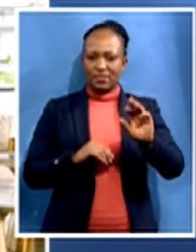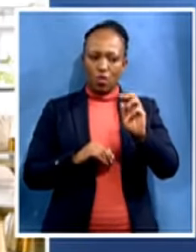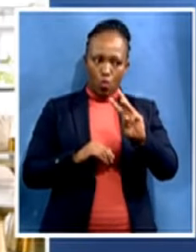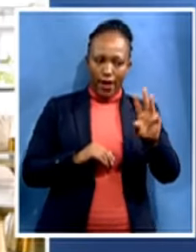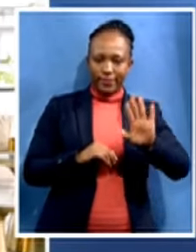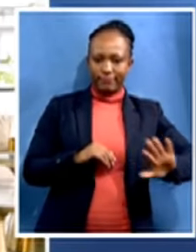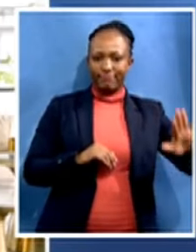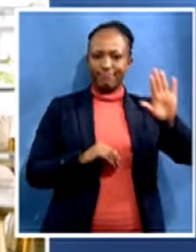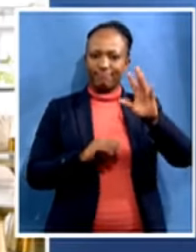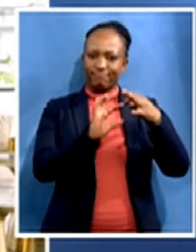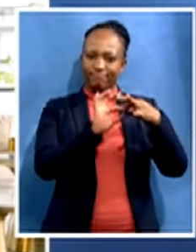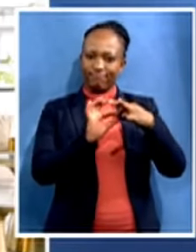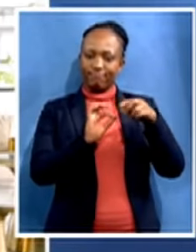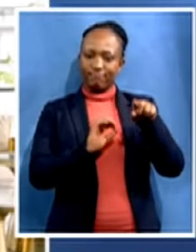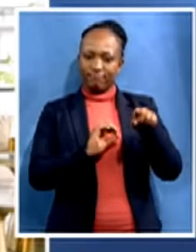are part of the BRICS,